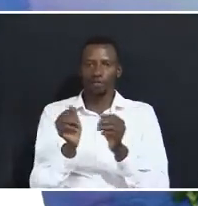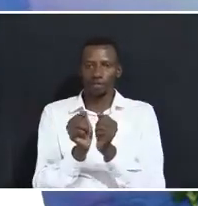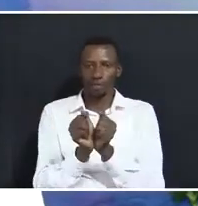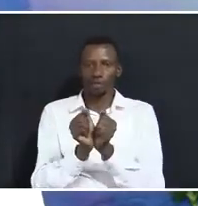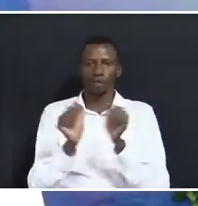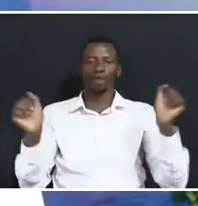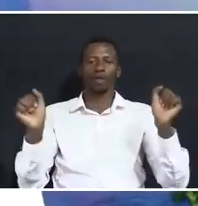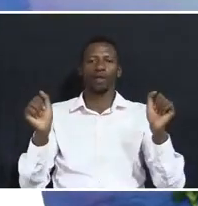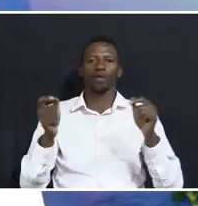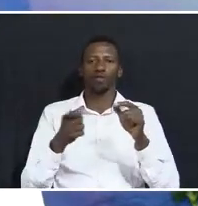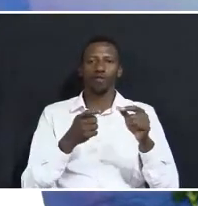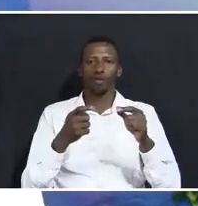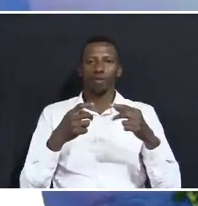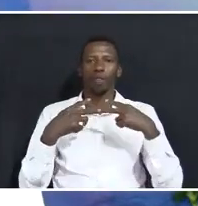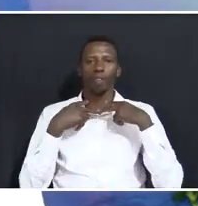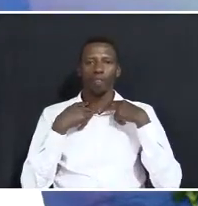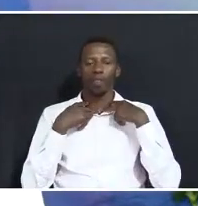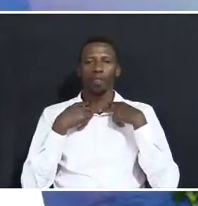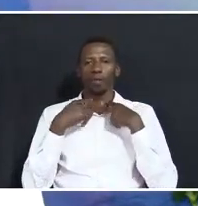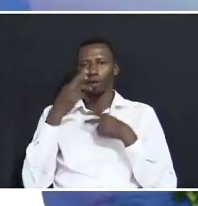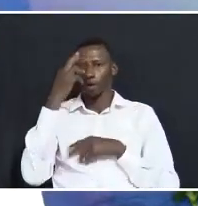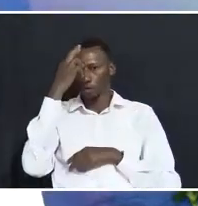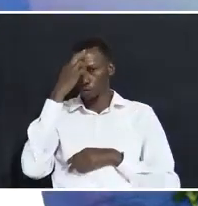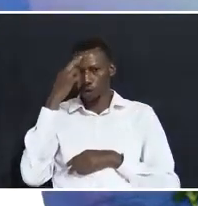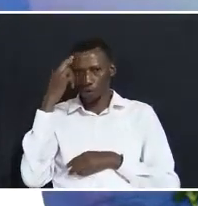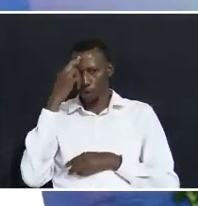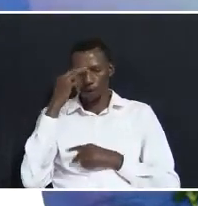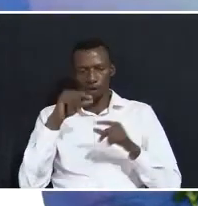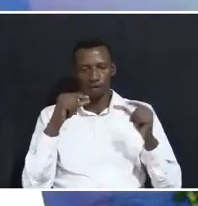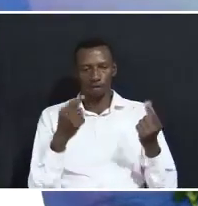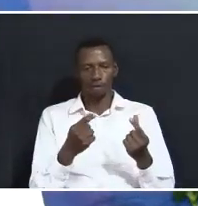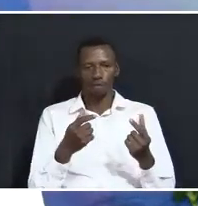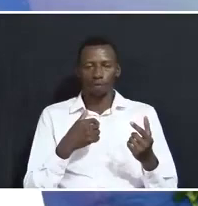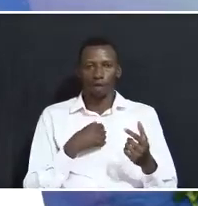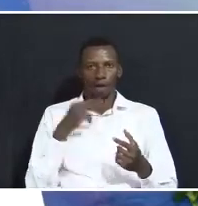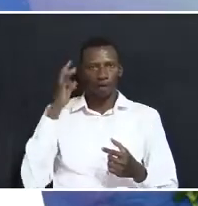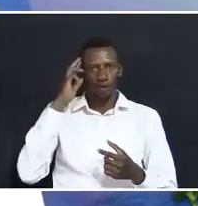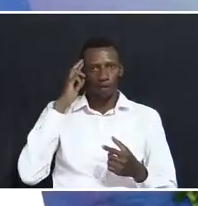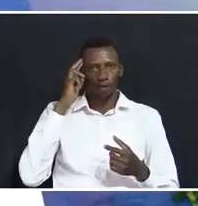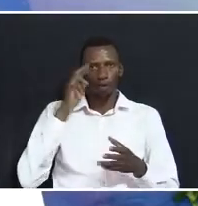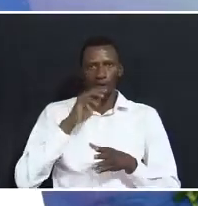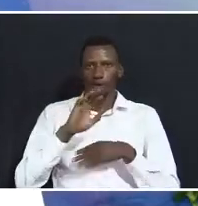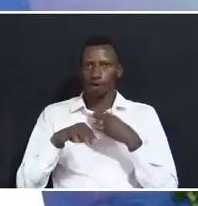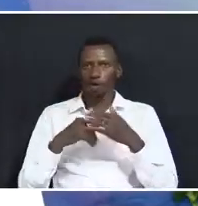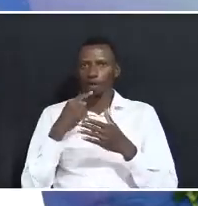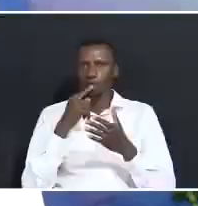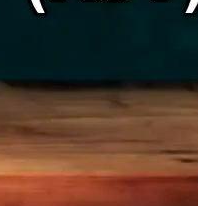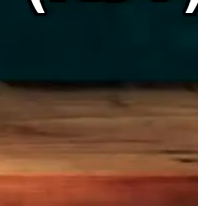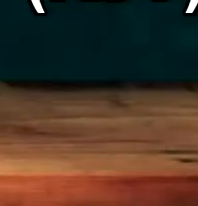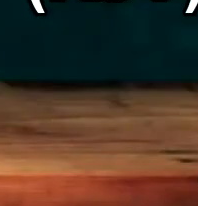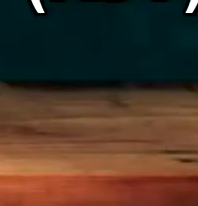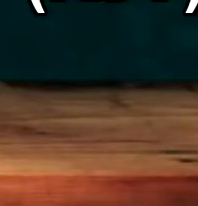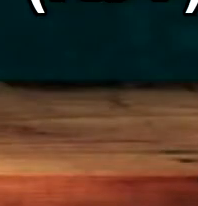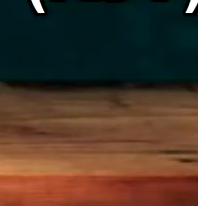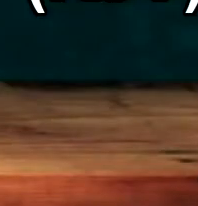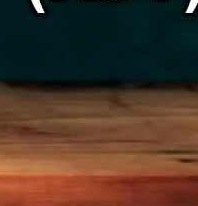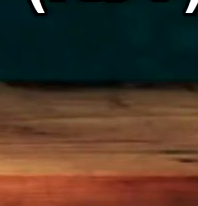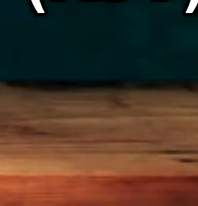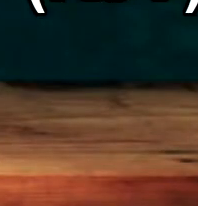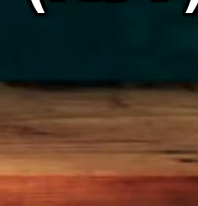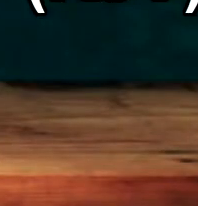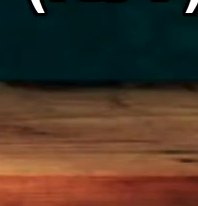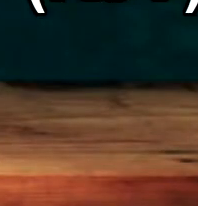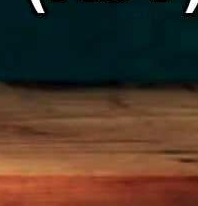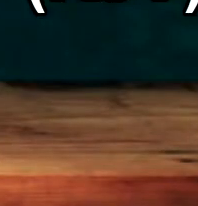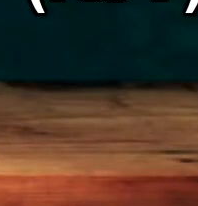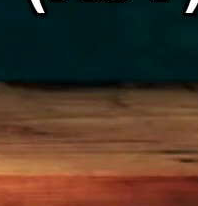they had every reason, therefore, to say, "Praise, blessed is the King who comes in the name of the Lord."